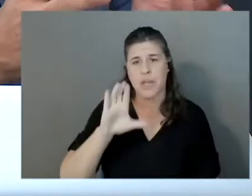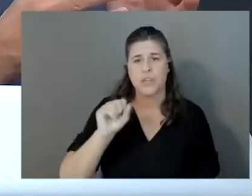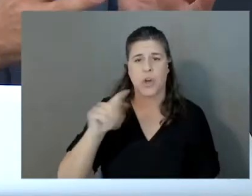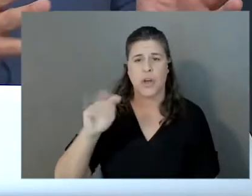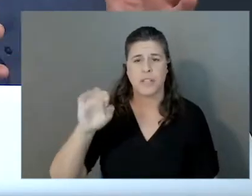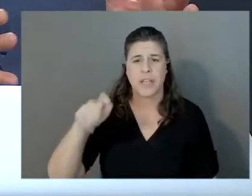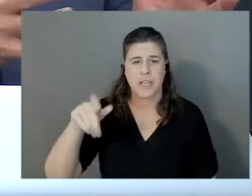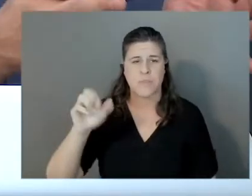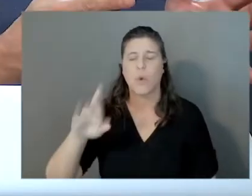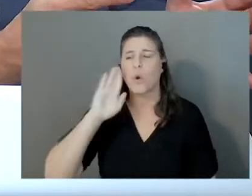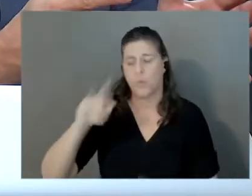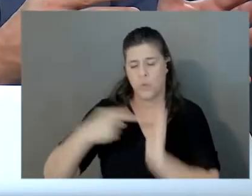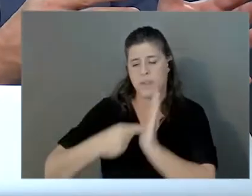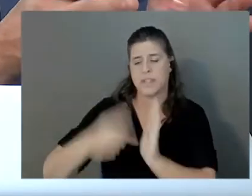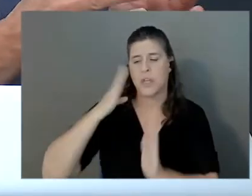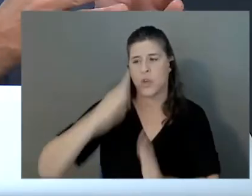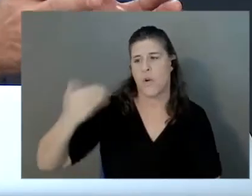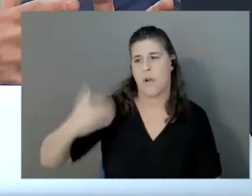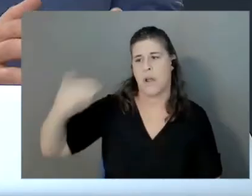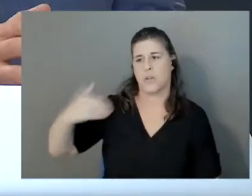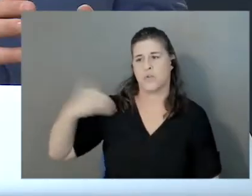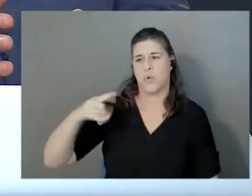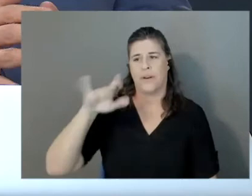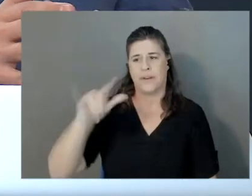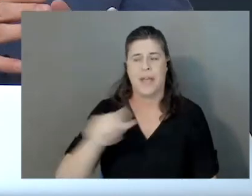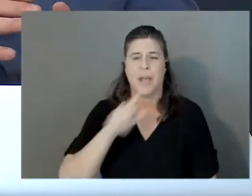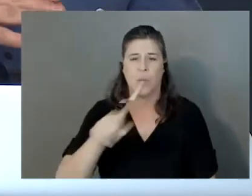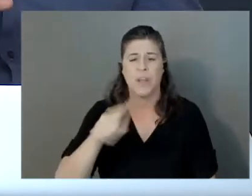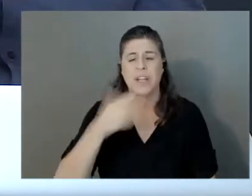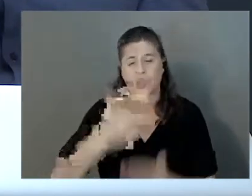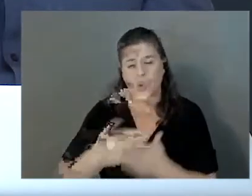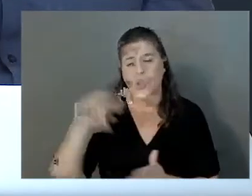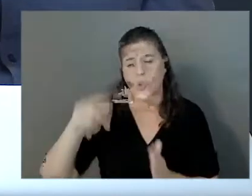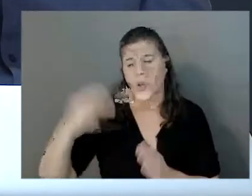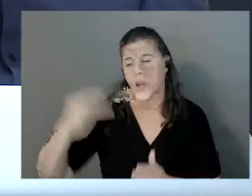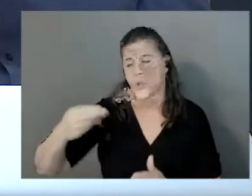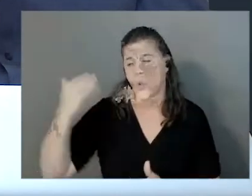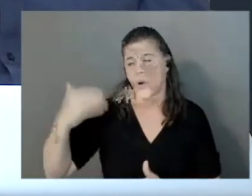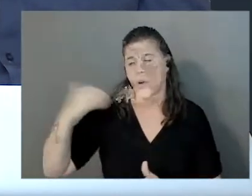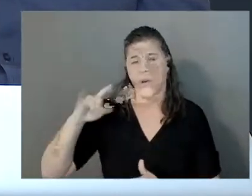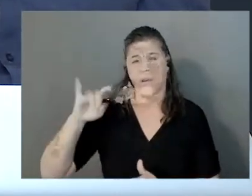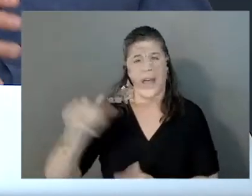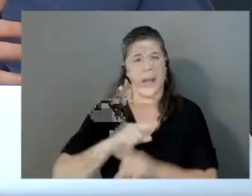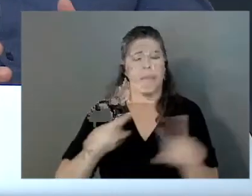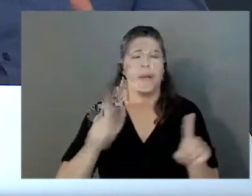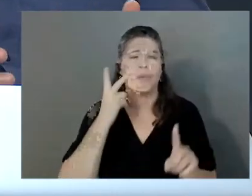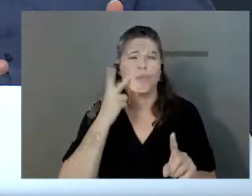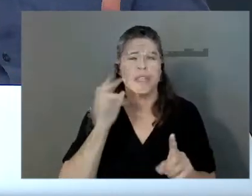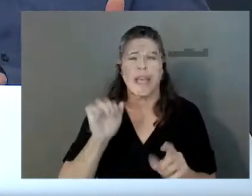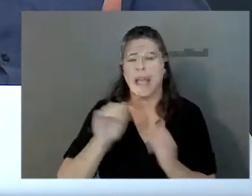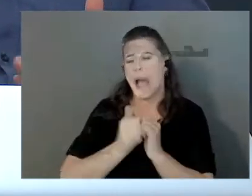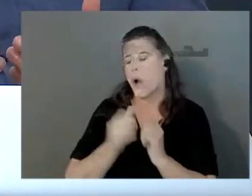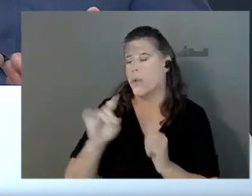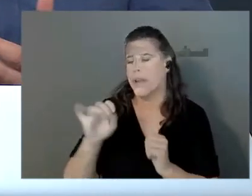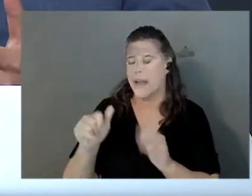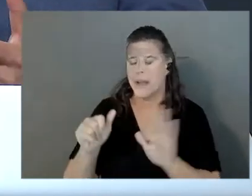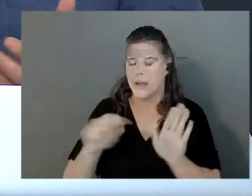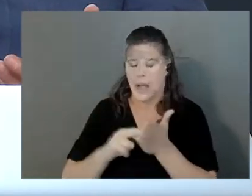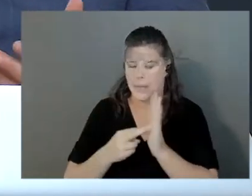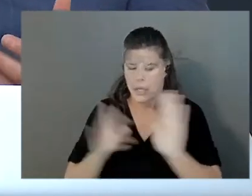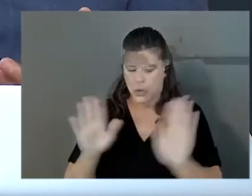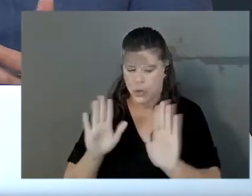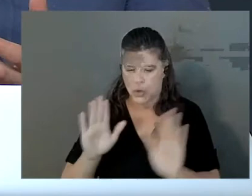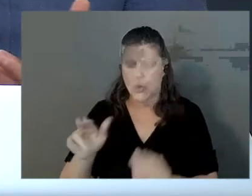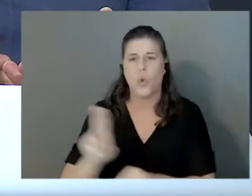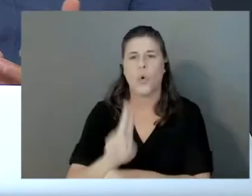data. Yep. It's important to check the historical data, but mainly to make sure that the way data, your usage